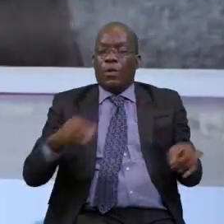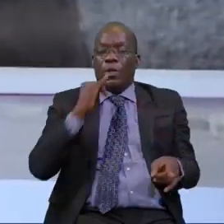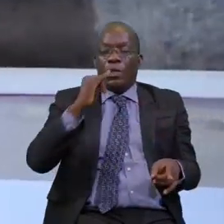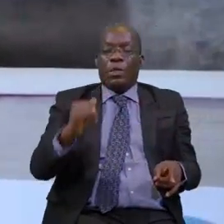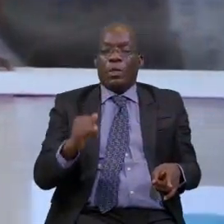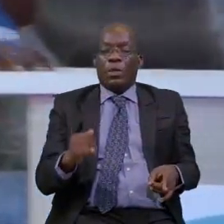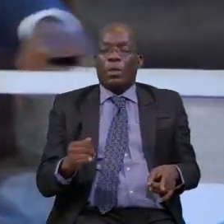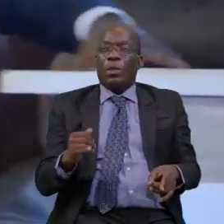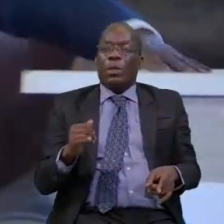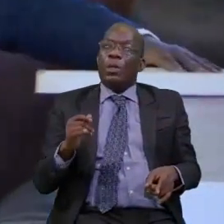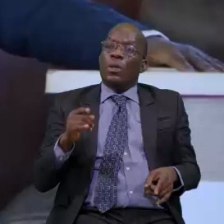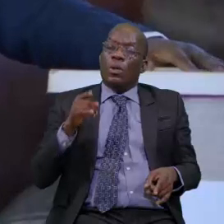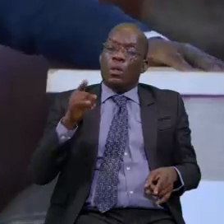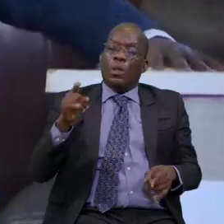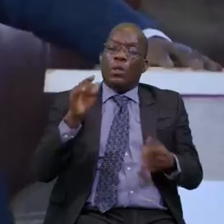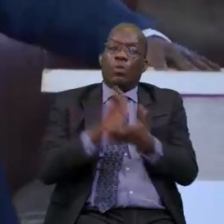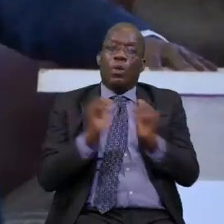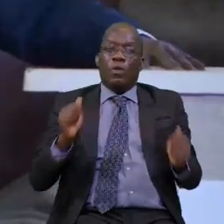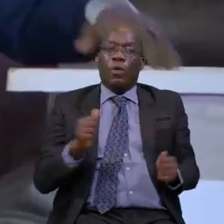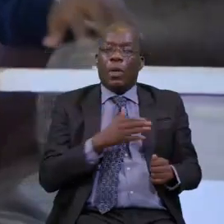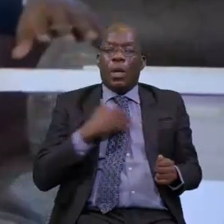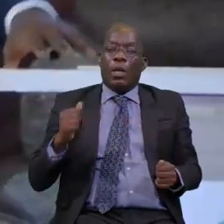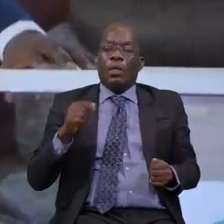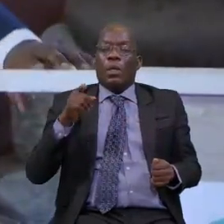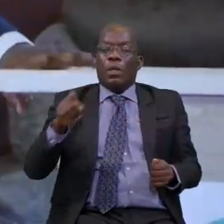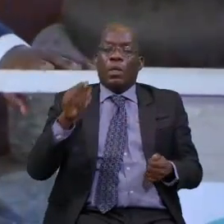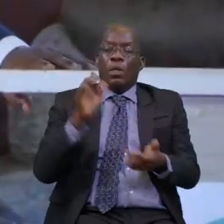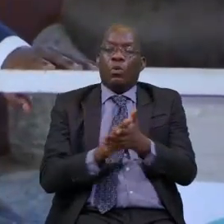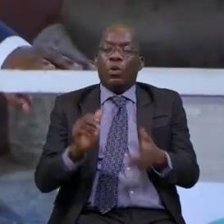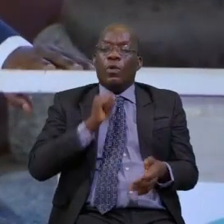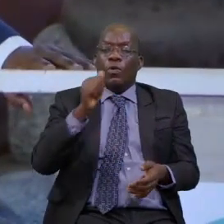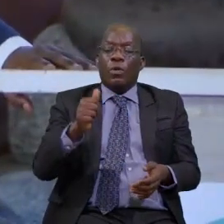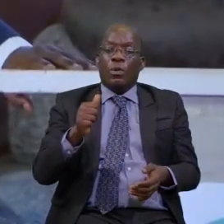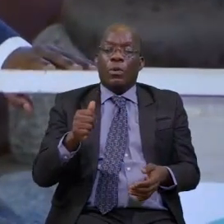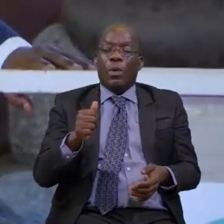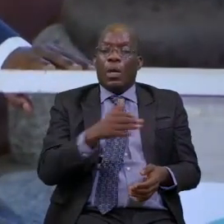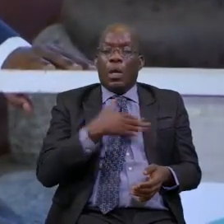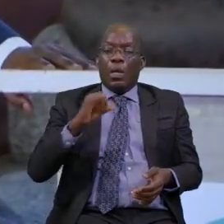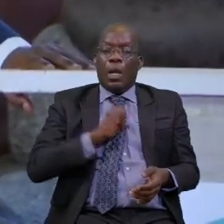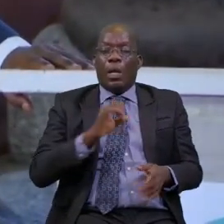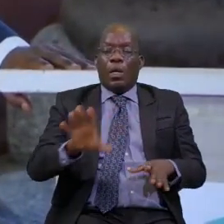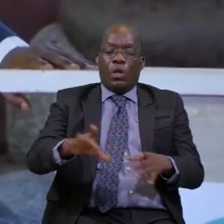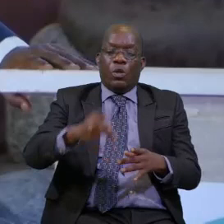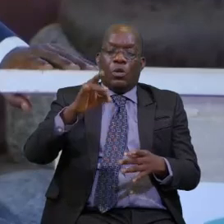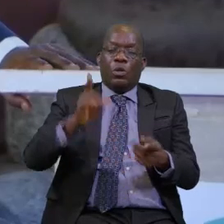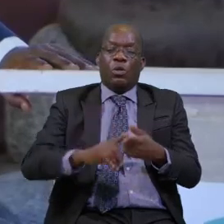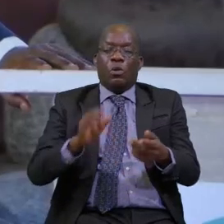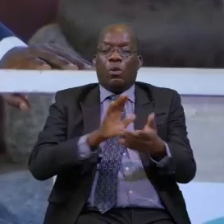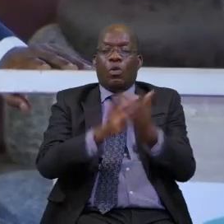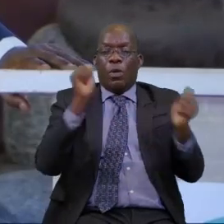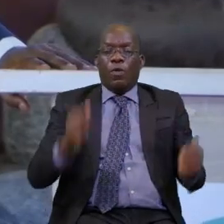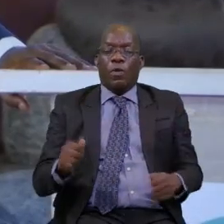believes and he believes not. And I choose to believe.